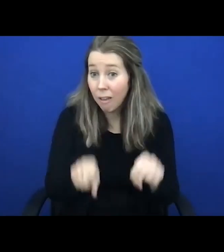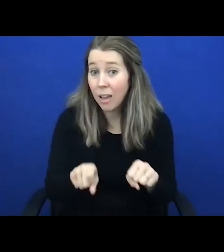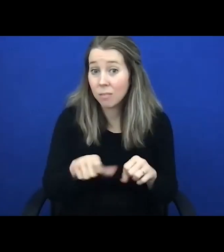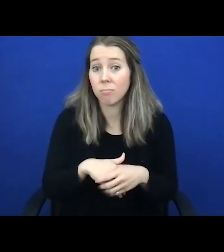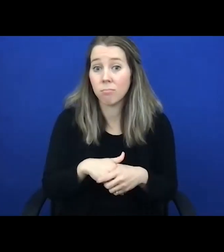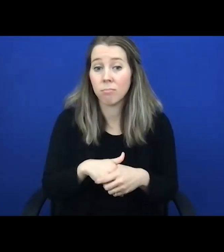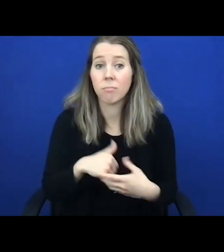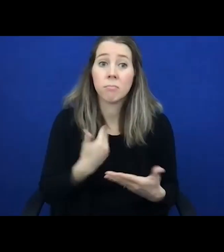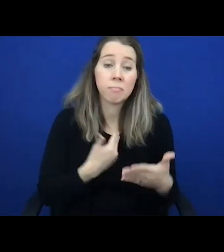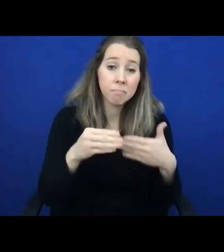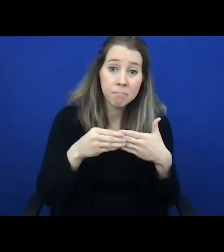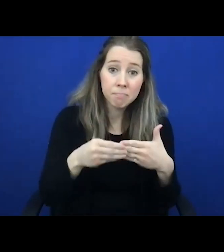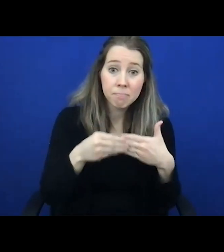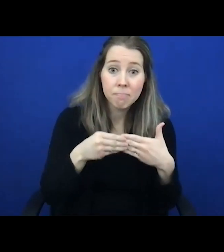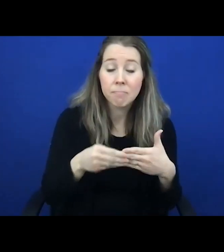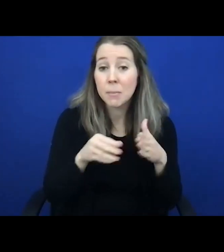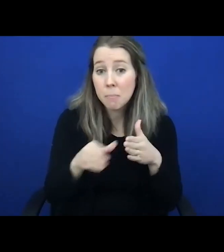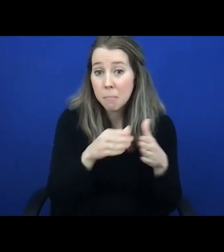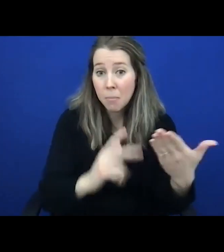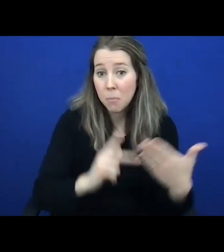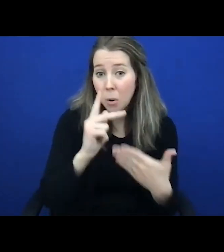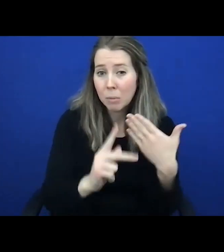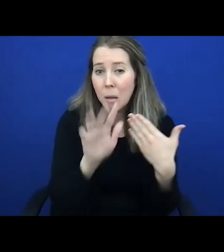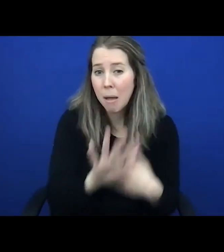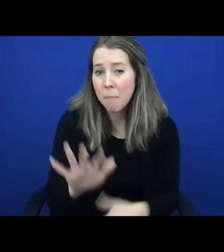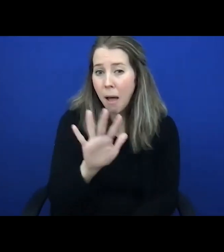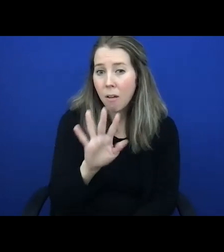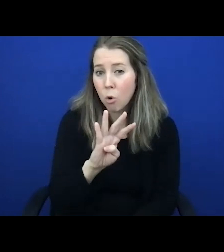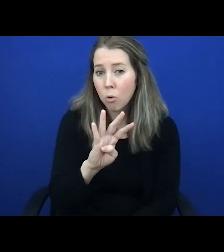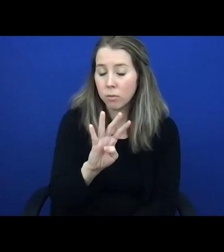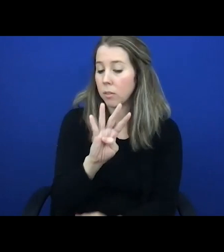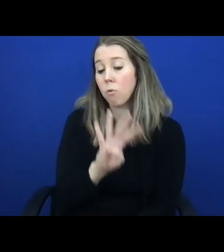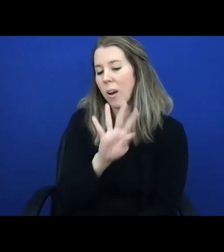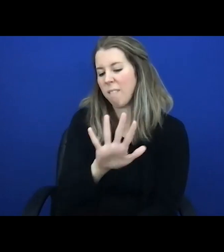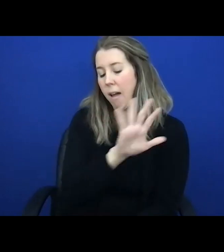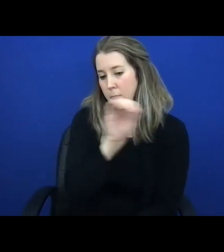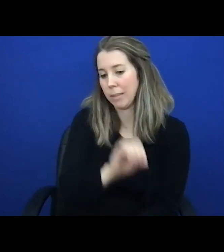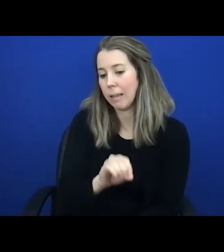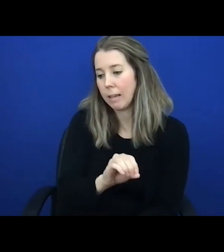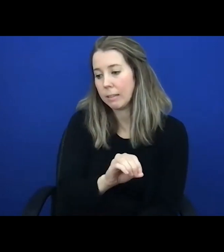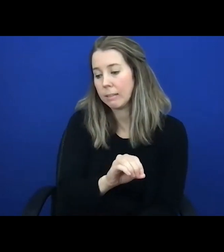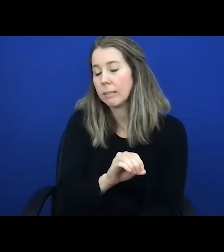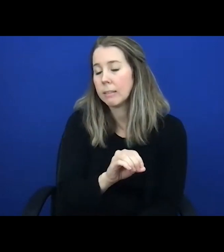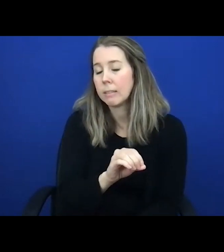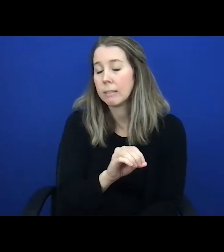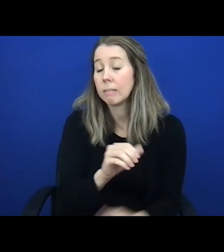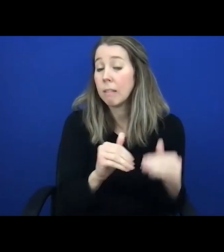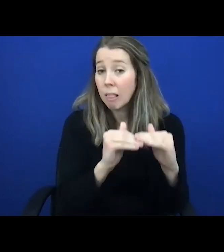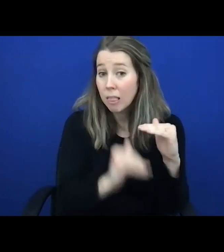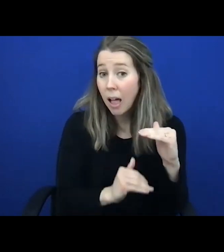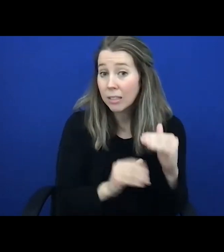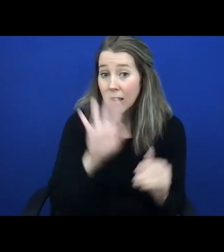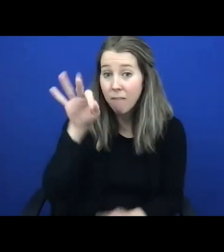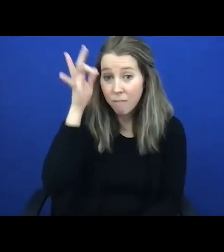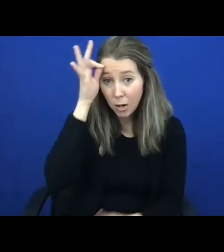In our FlexPath programs, about 45% less federal financial aid